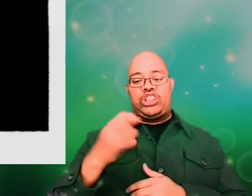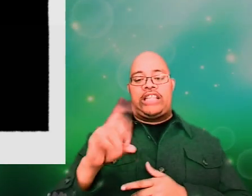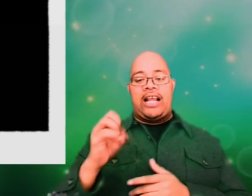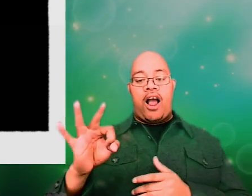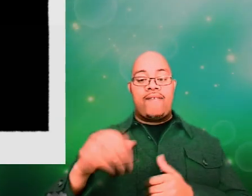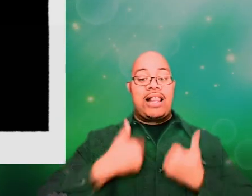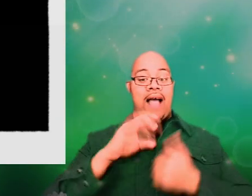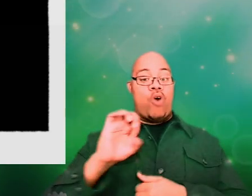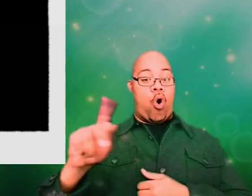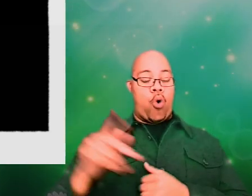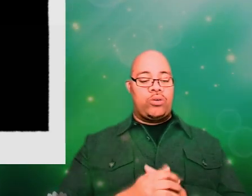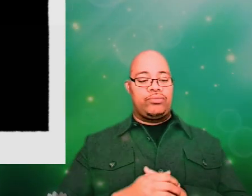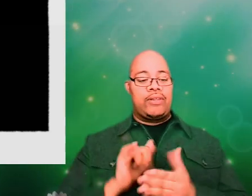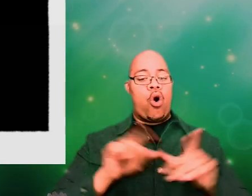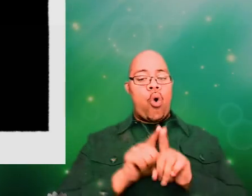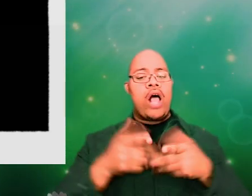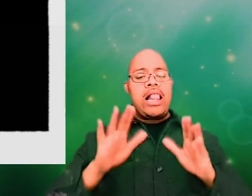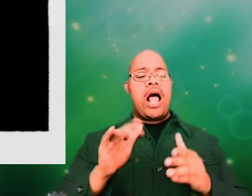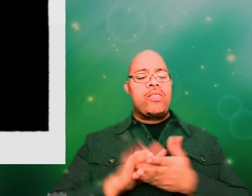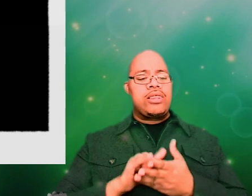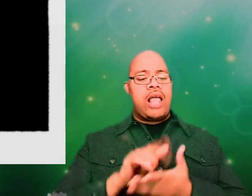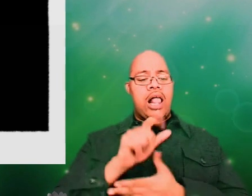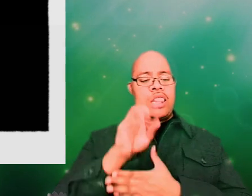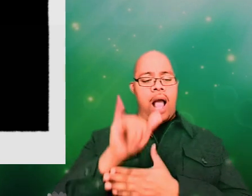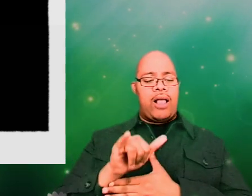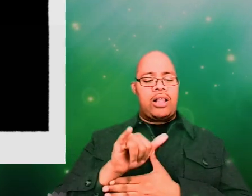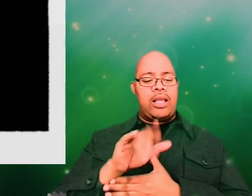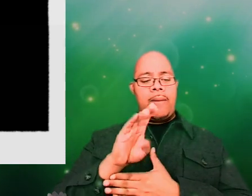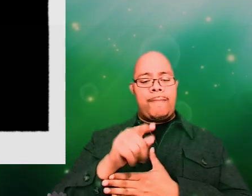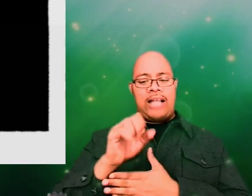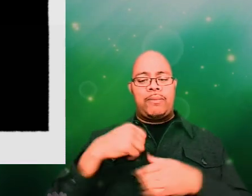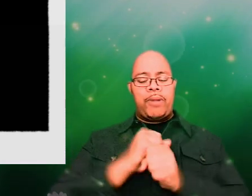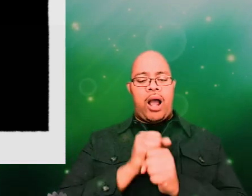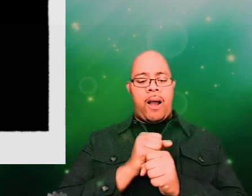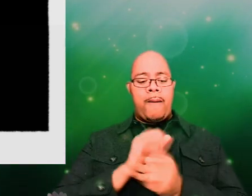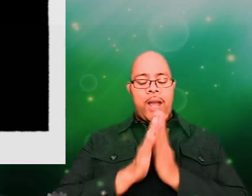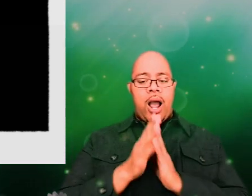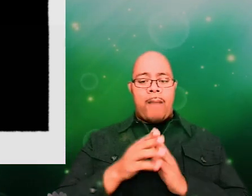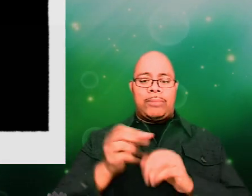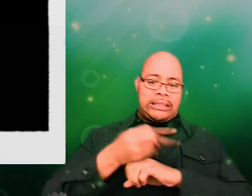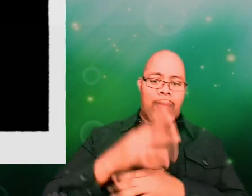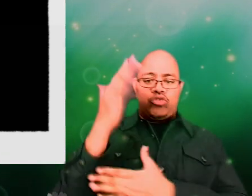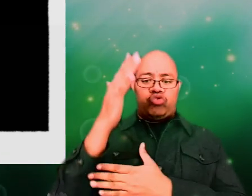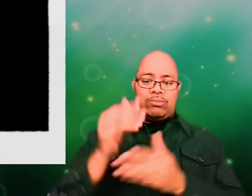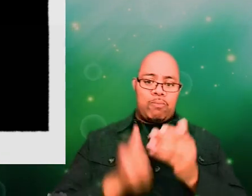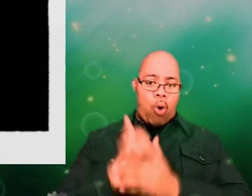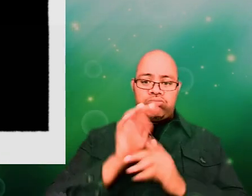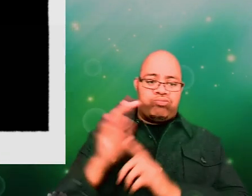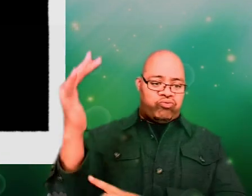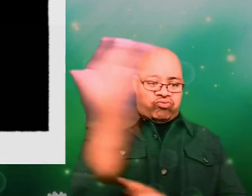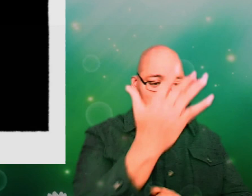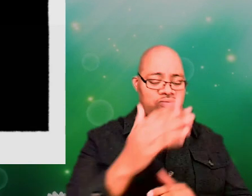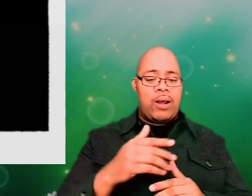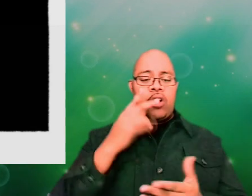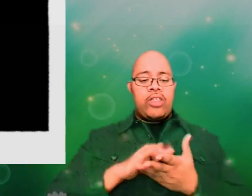live oak. This also allowed loblolly pines to become the dominant tree species. It's a very common sight on younger